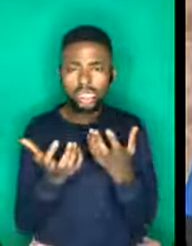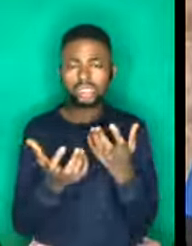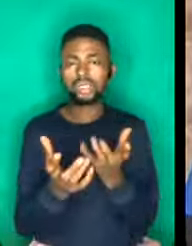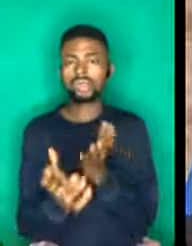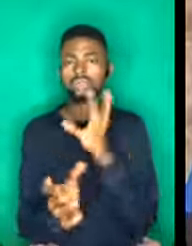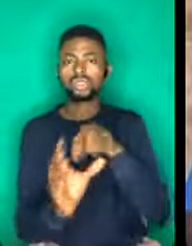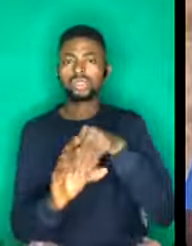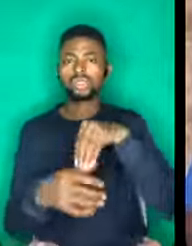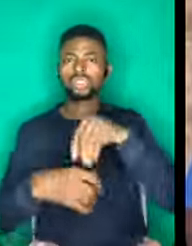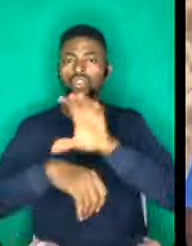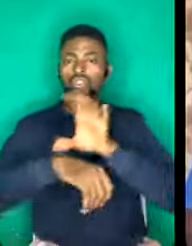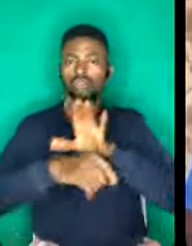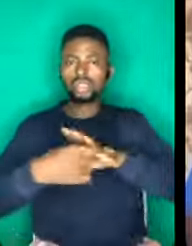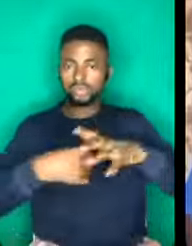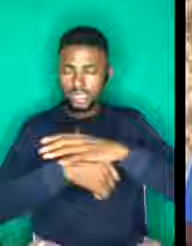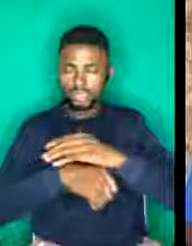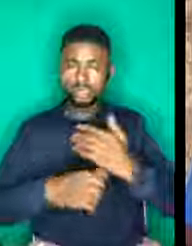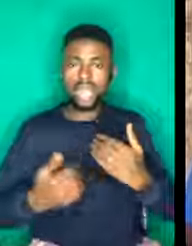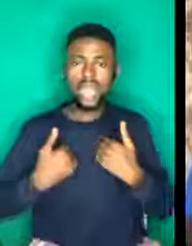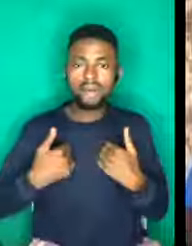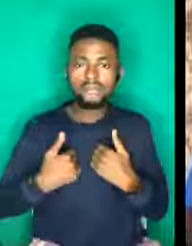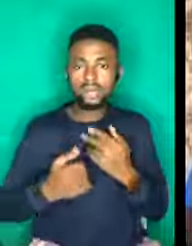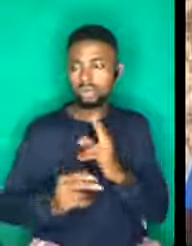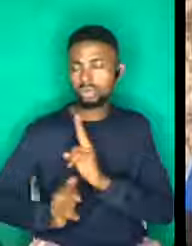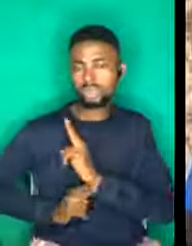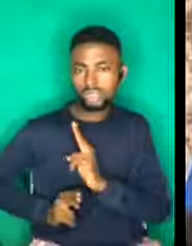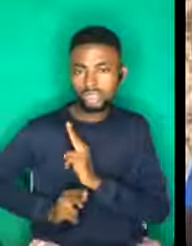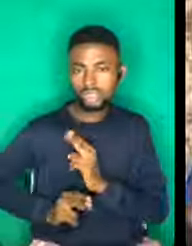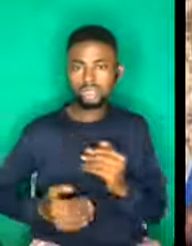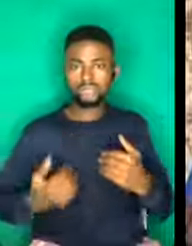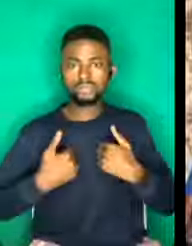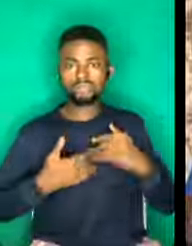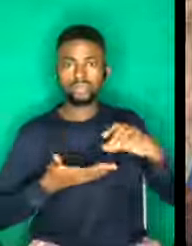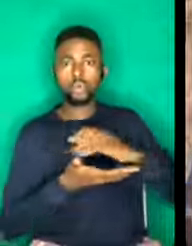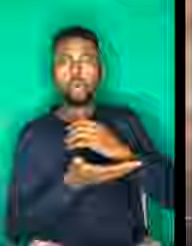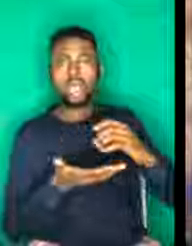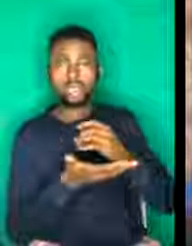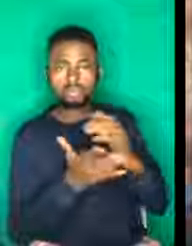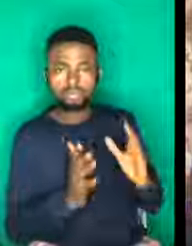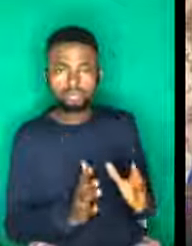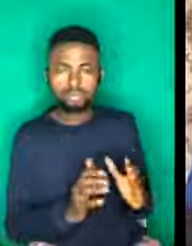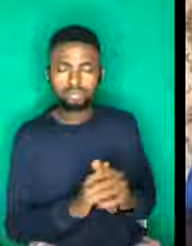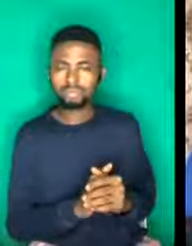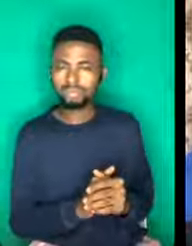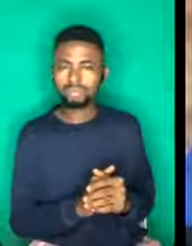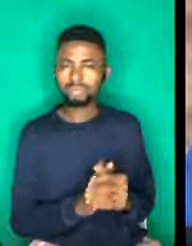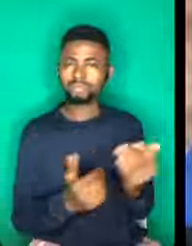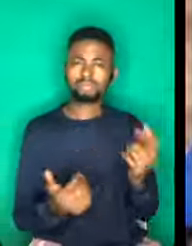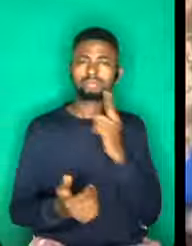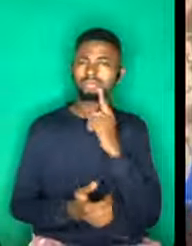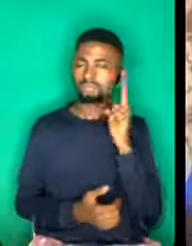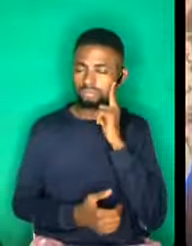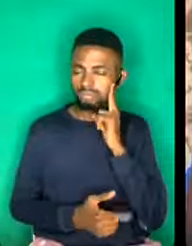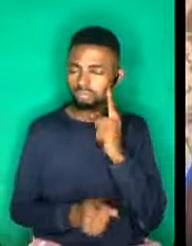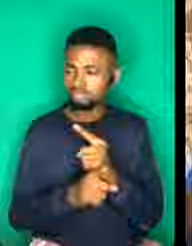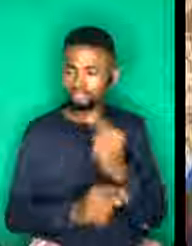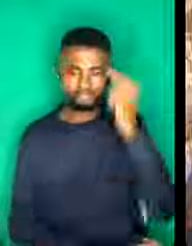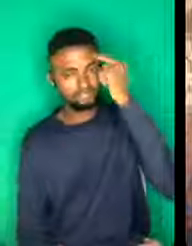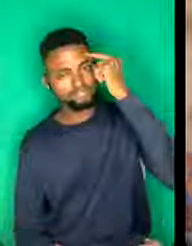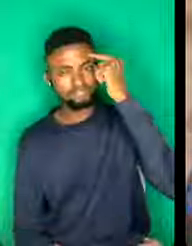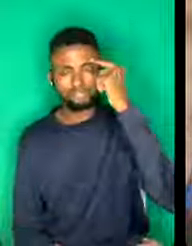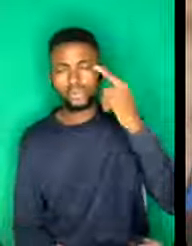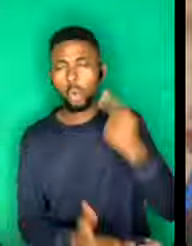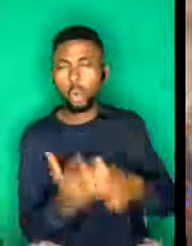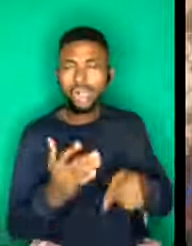We have ushers, we have choirs, and the deaf. I just thought, what can they do? How can they contribute to